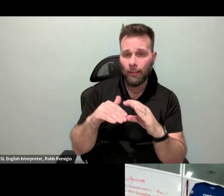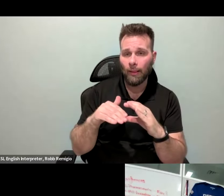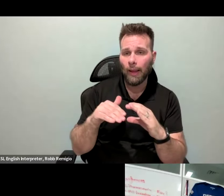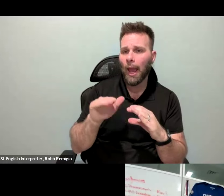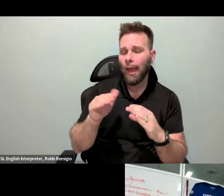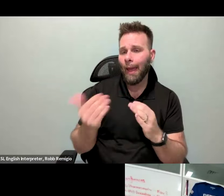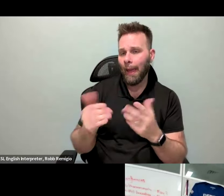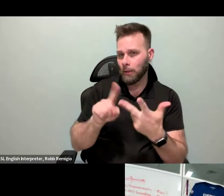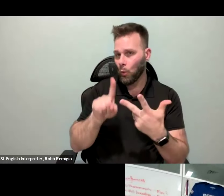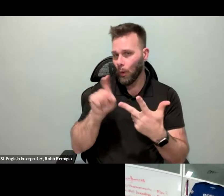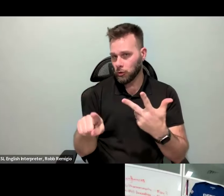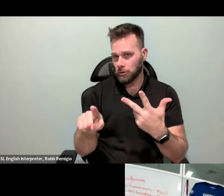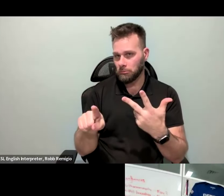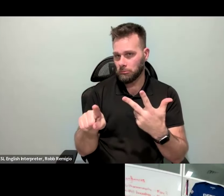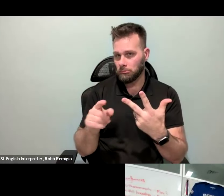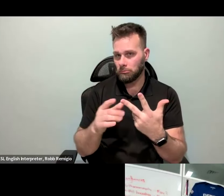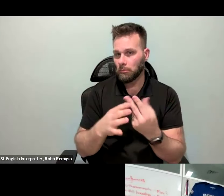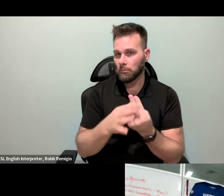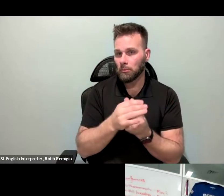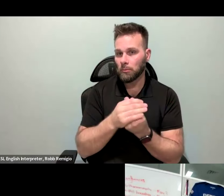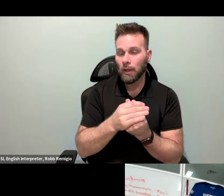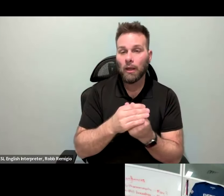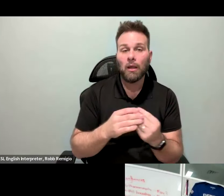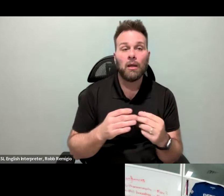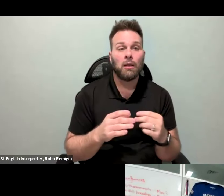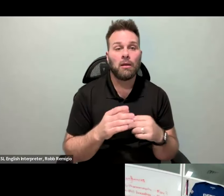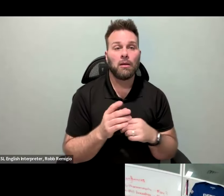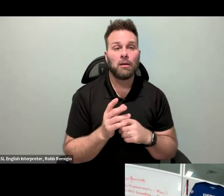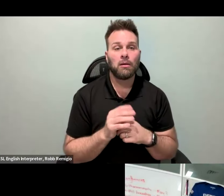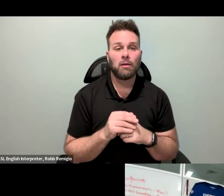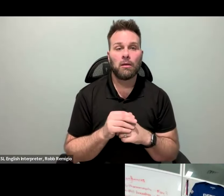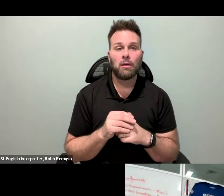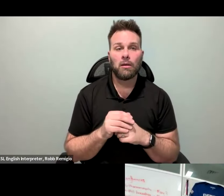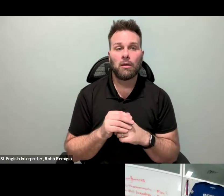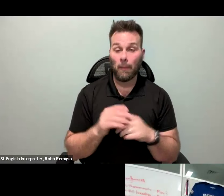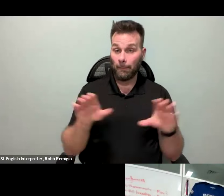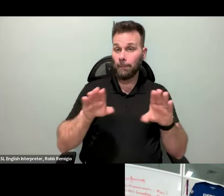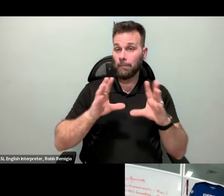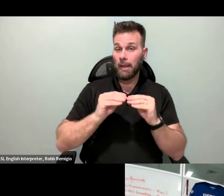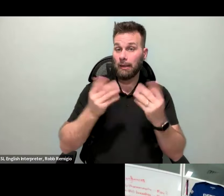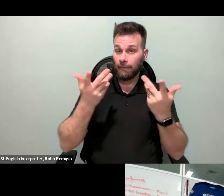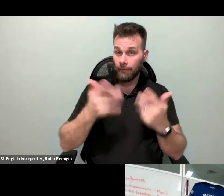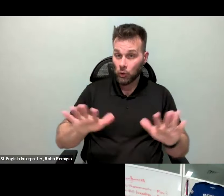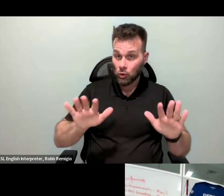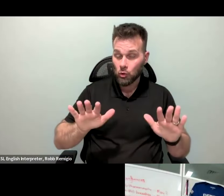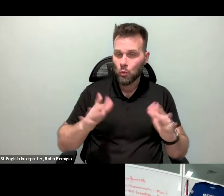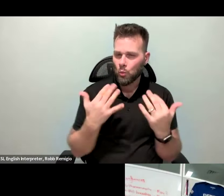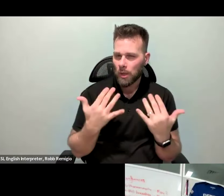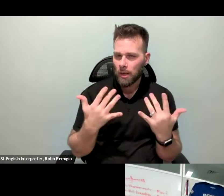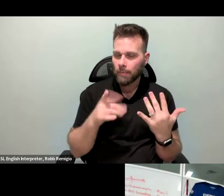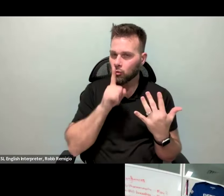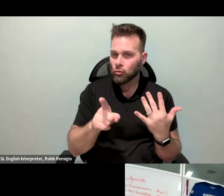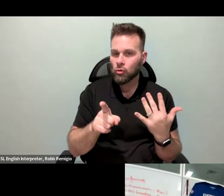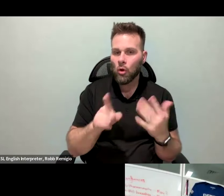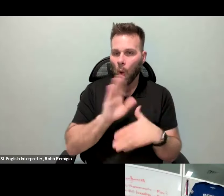question again. We'll wait a couple of minutes after we close the meeting just to make sure we have your information, and we